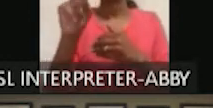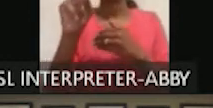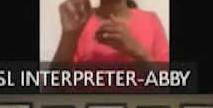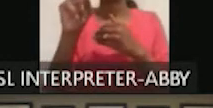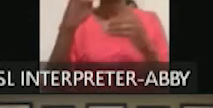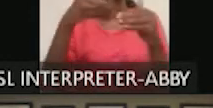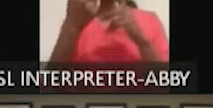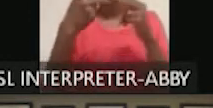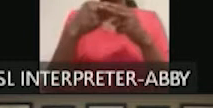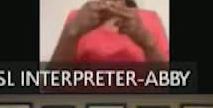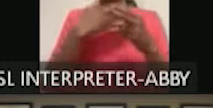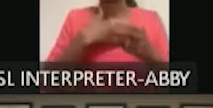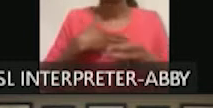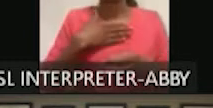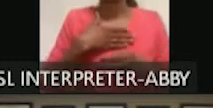please.